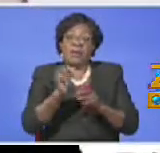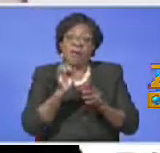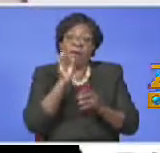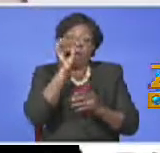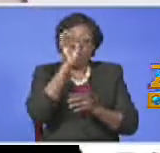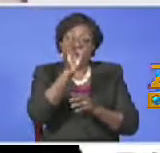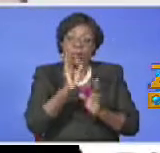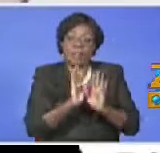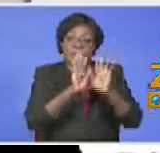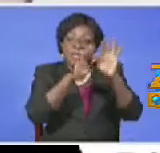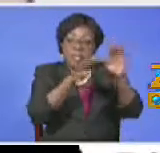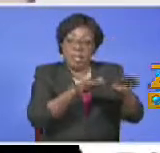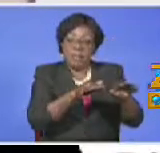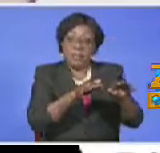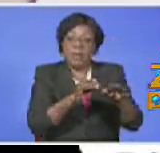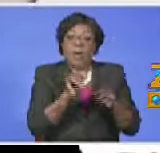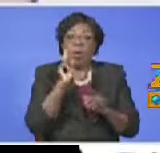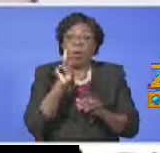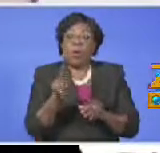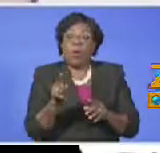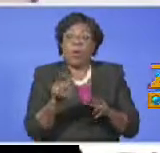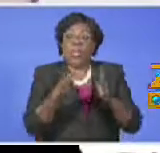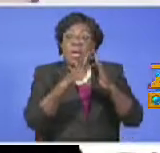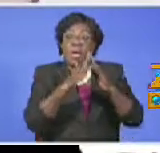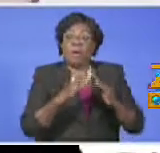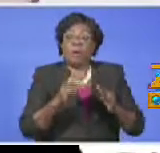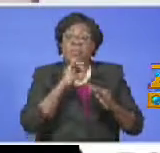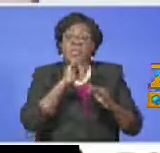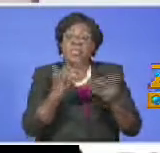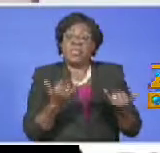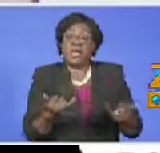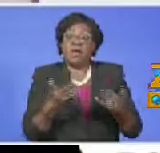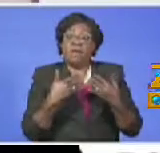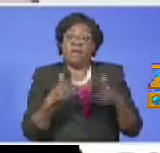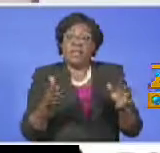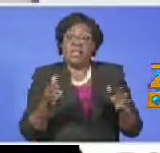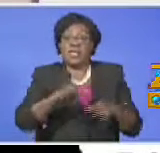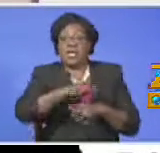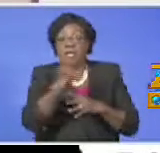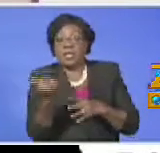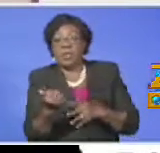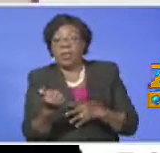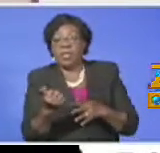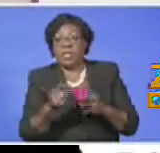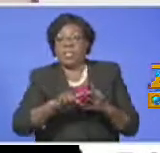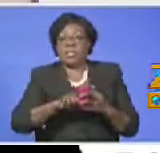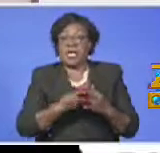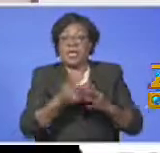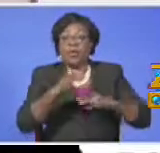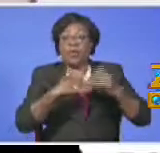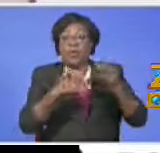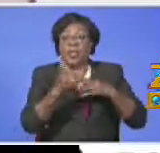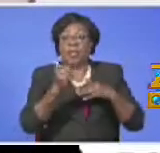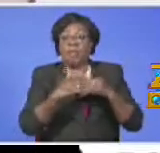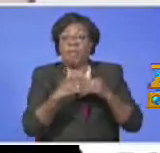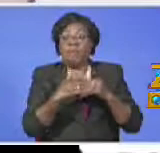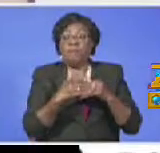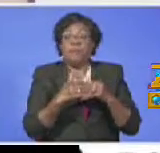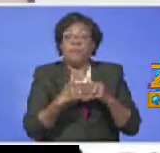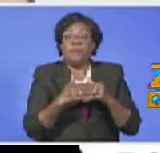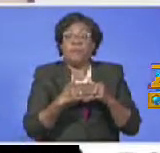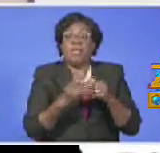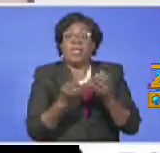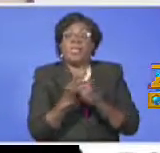advised that one house is presently completed and another under construction. In Spring